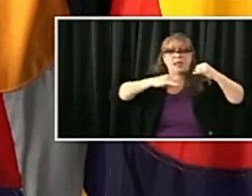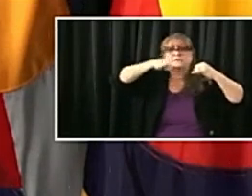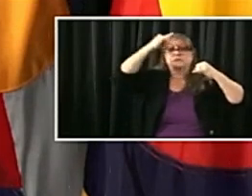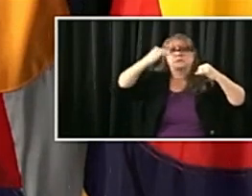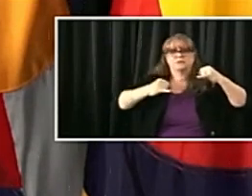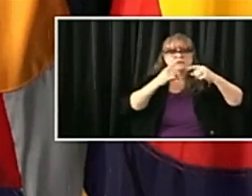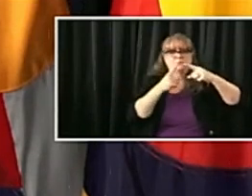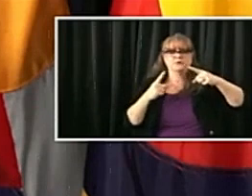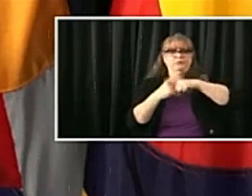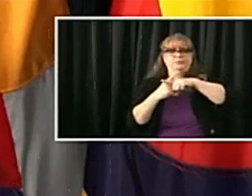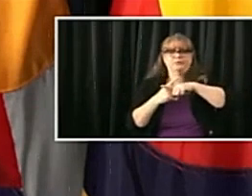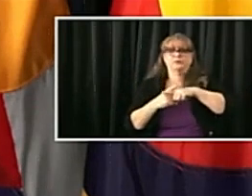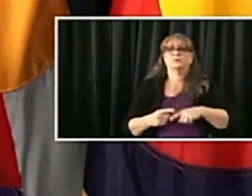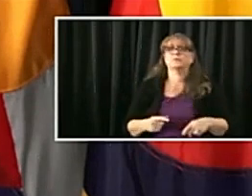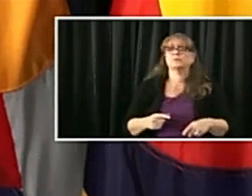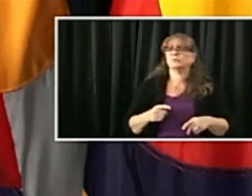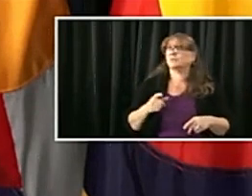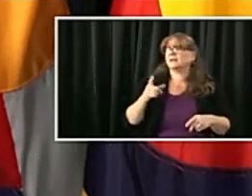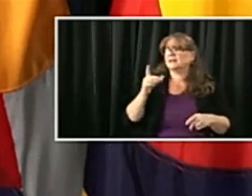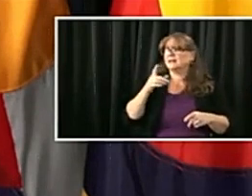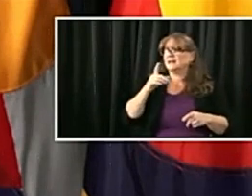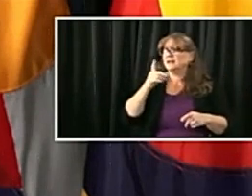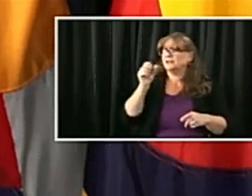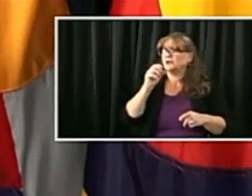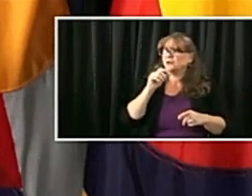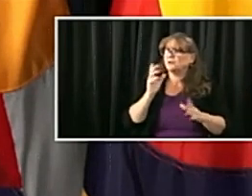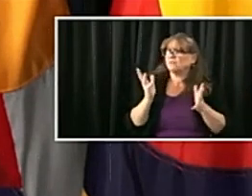on just the number of people who are vaccinated?